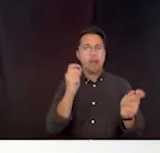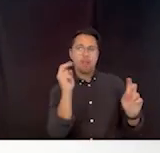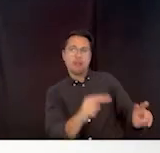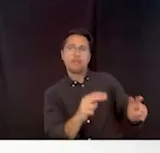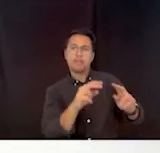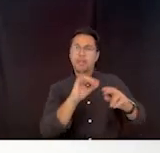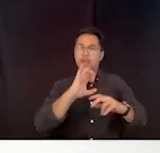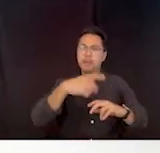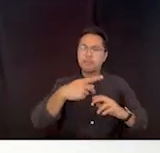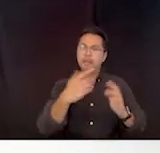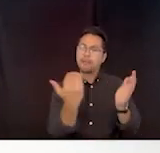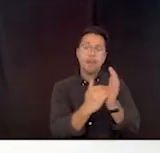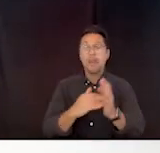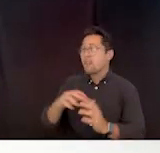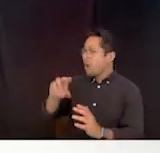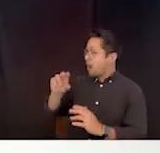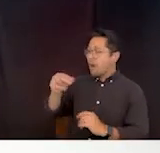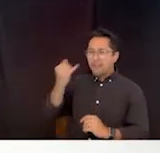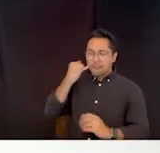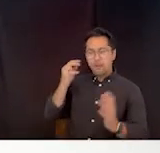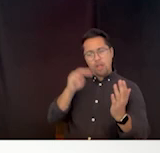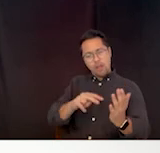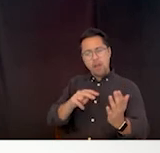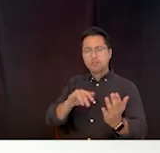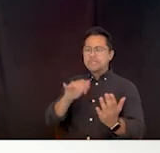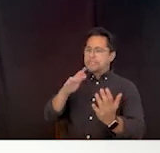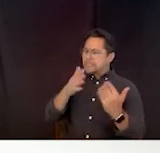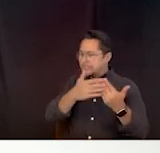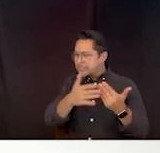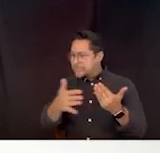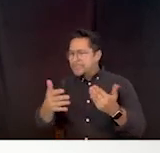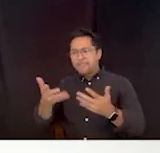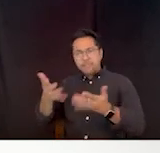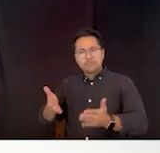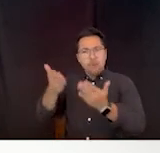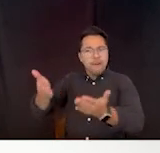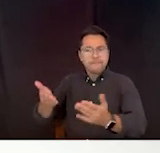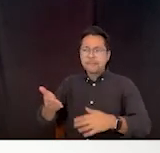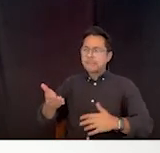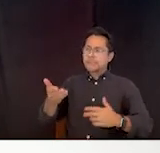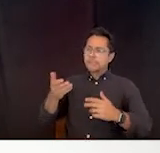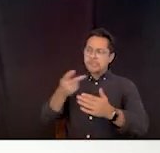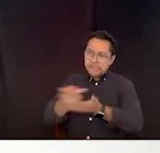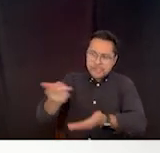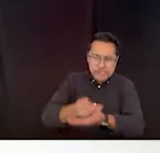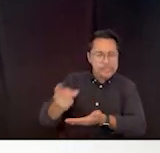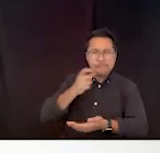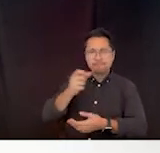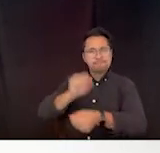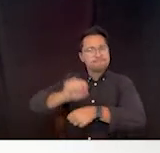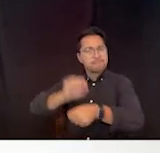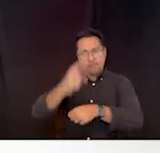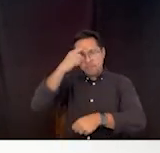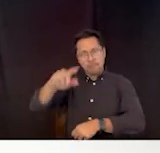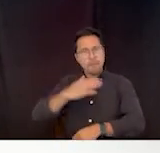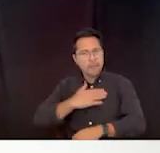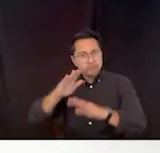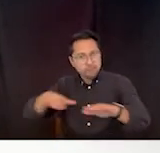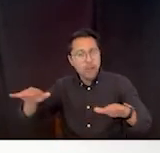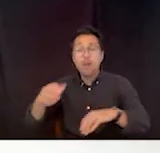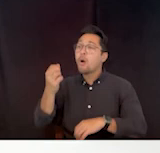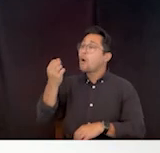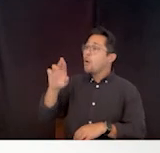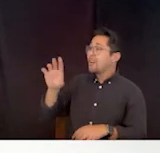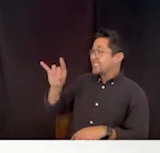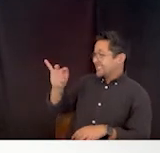working, or if you've decided, you know what, they've offered me this service, we've tried it, and it's not working for my child within the school system, or they did offer me this